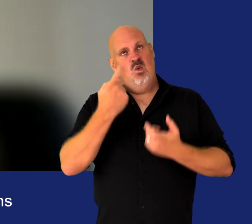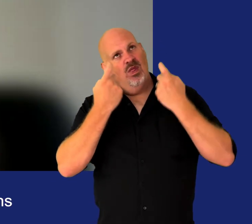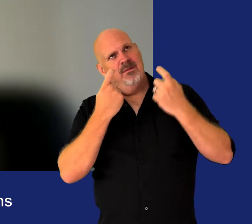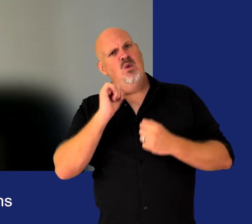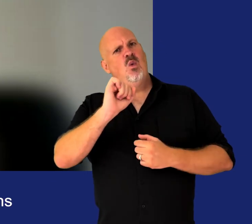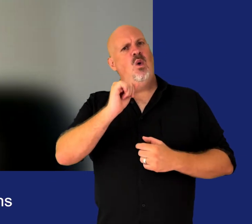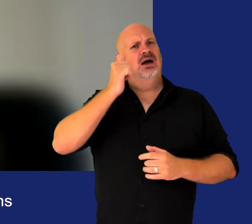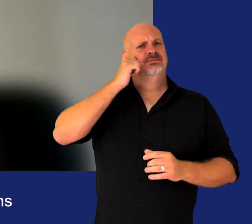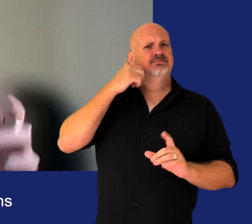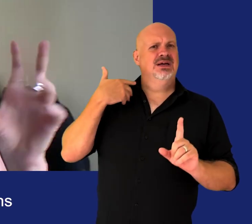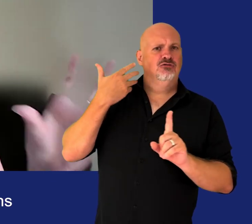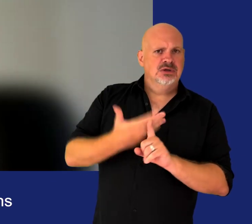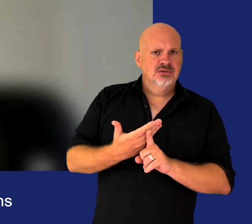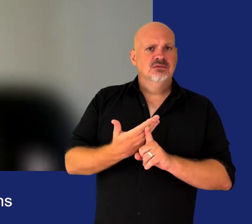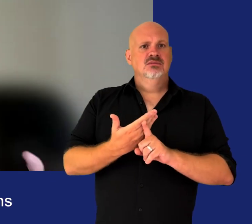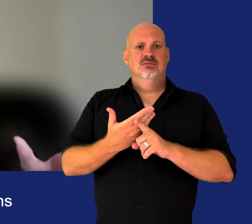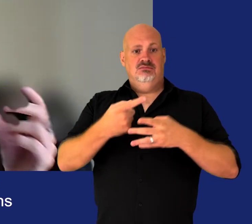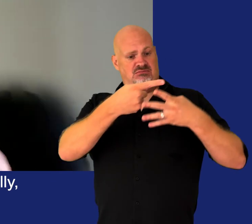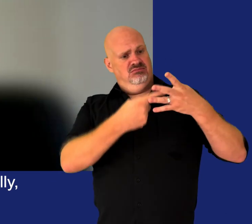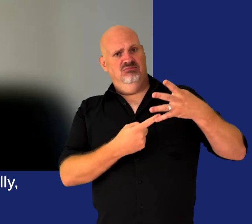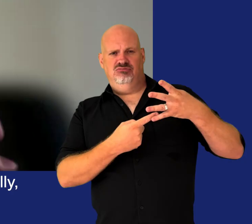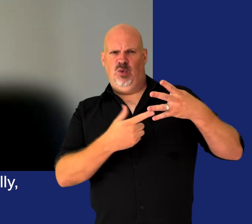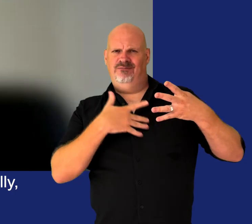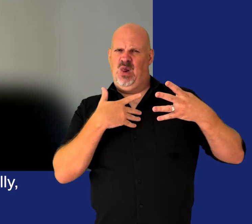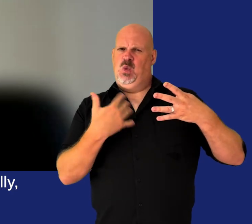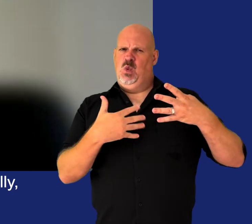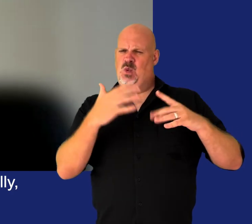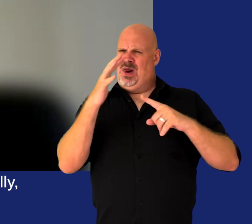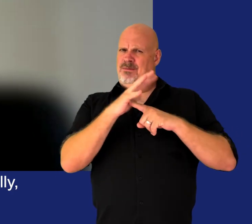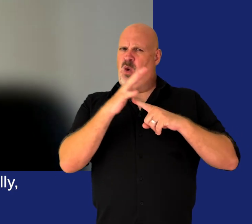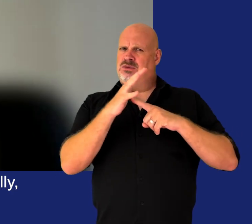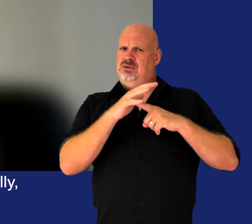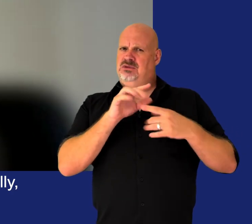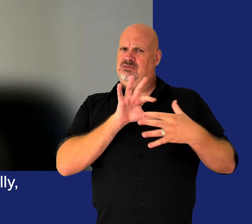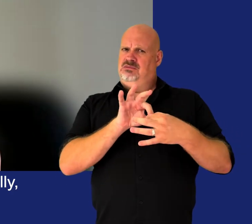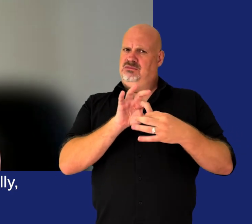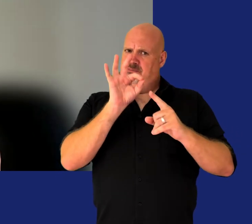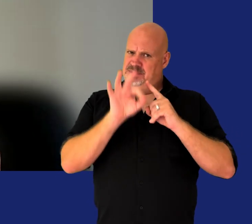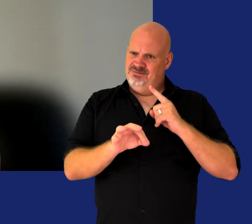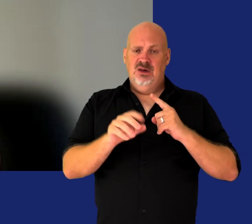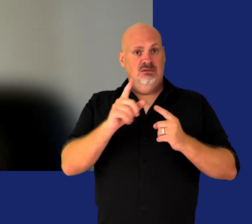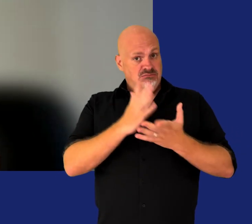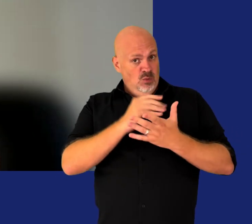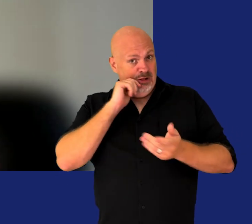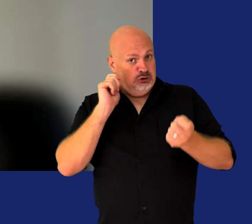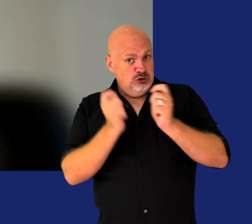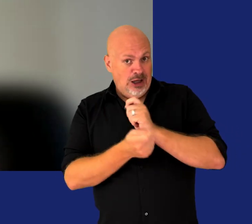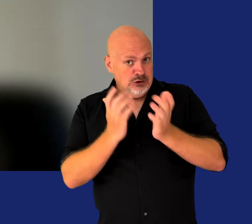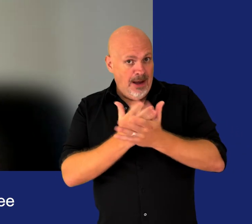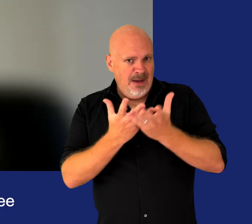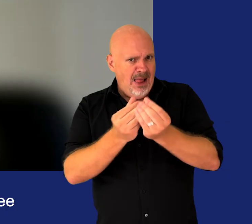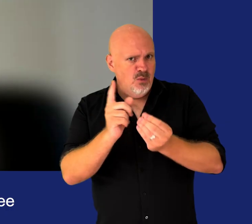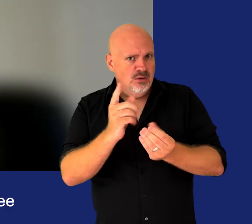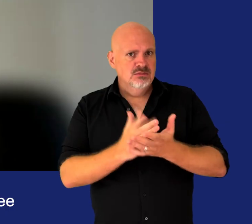about your own experiences and which of these recommendations feels most important to you specifically, and what difference it would make in practice for